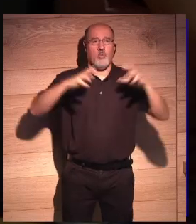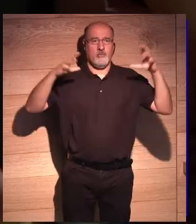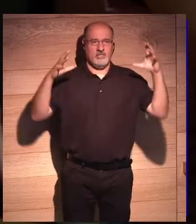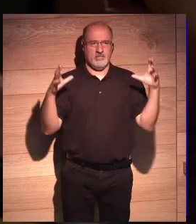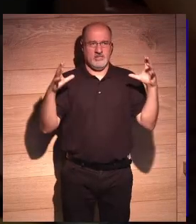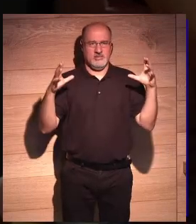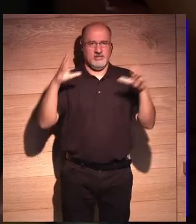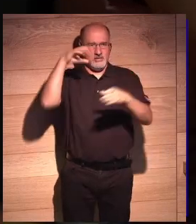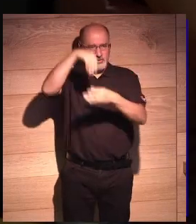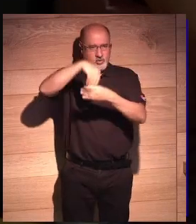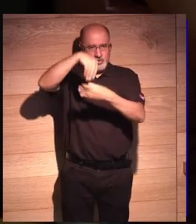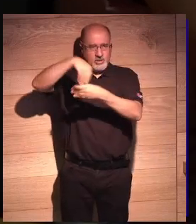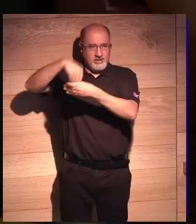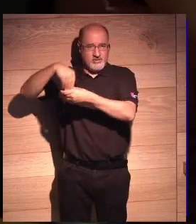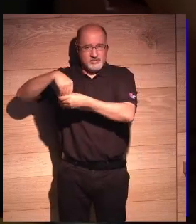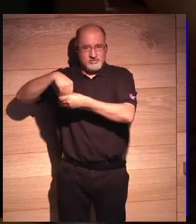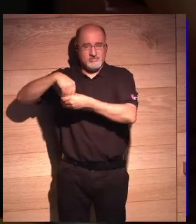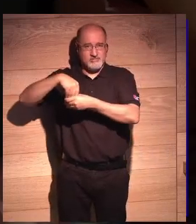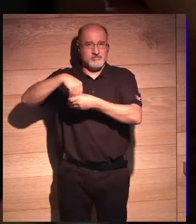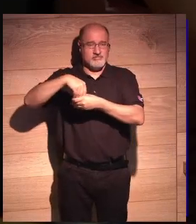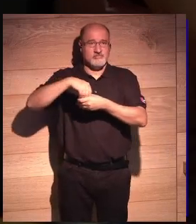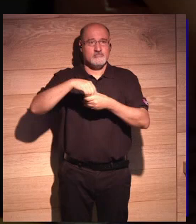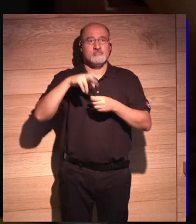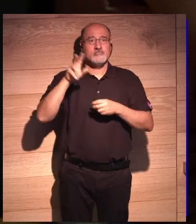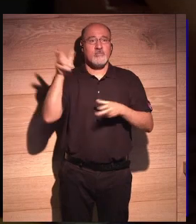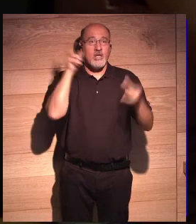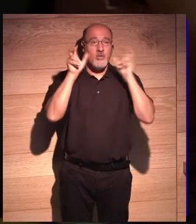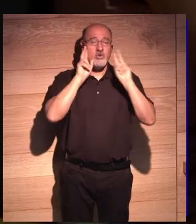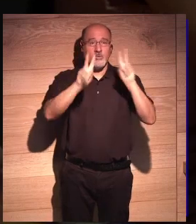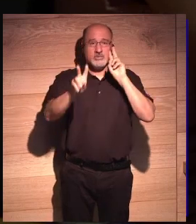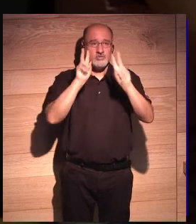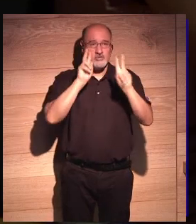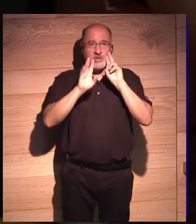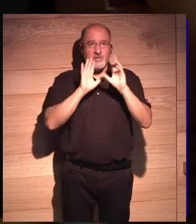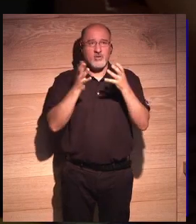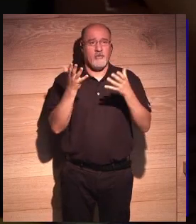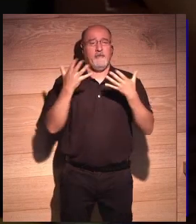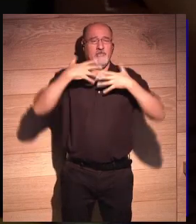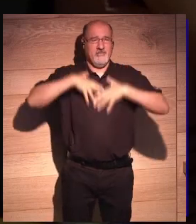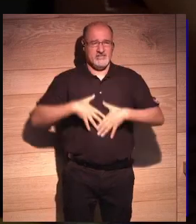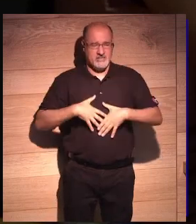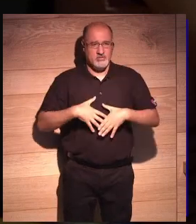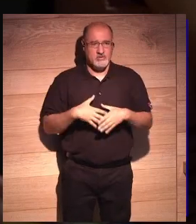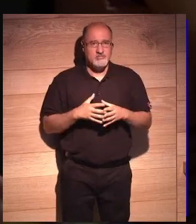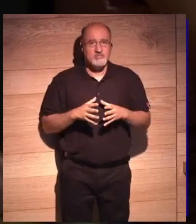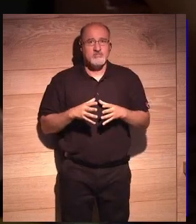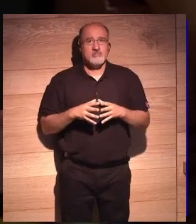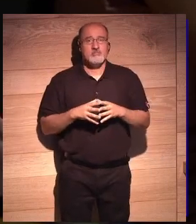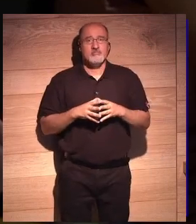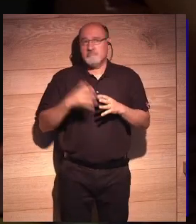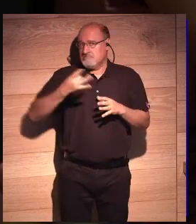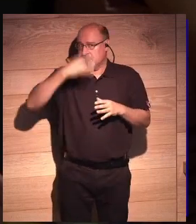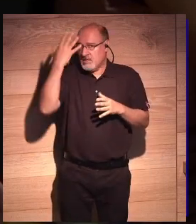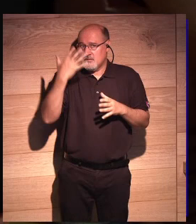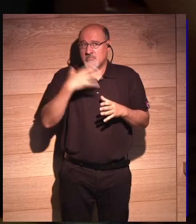develop everything that has to do with AR, with all these contents that that are audiovisual contents that are highly immersive.